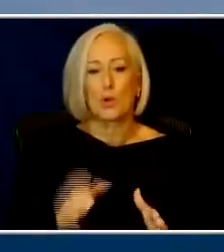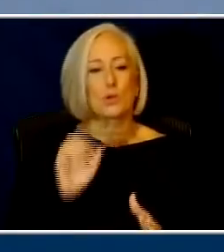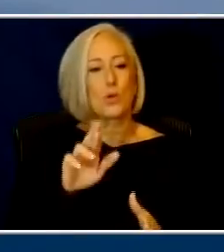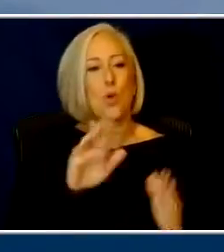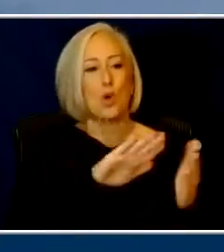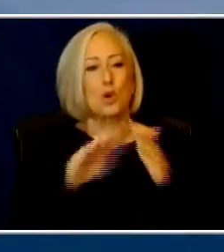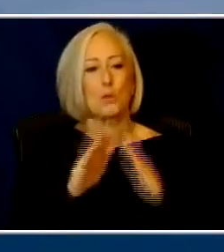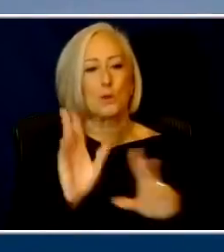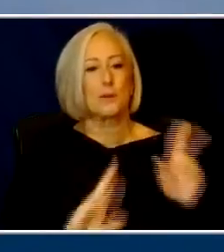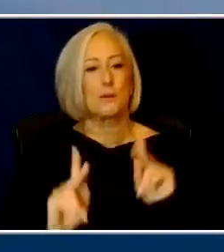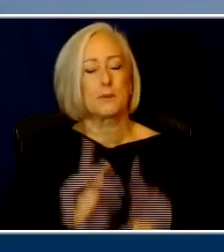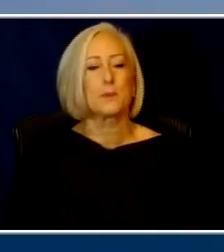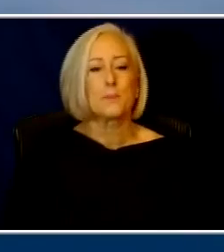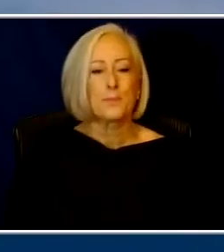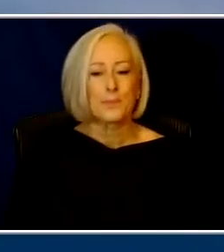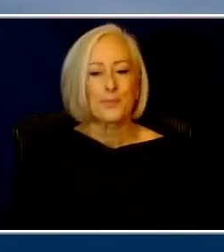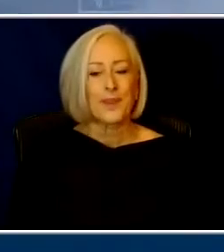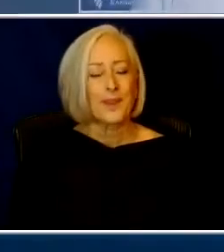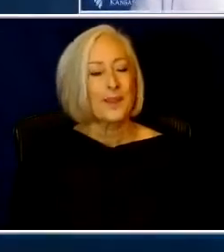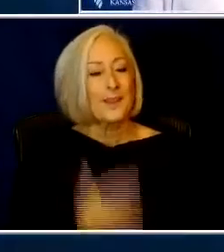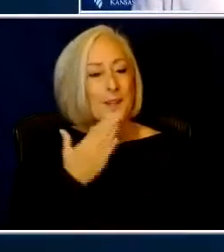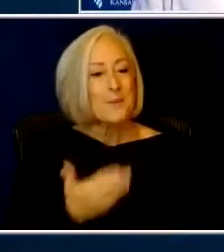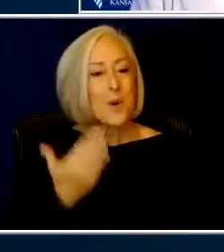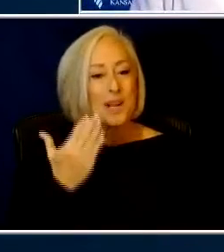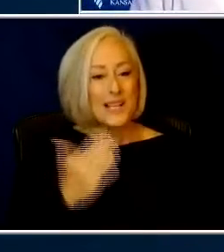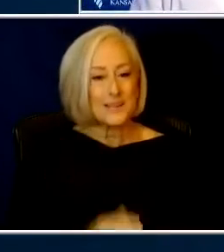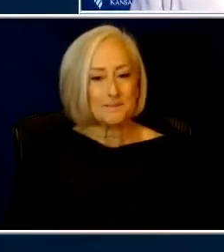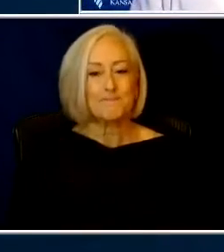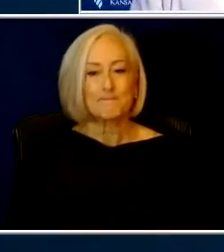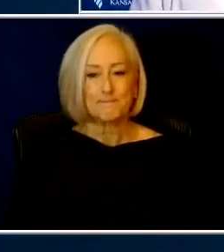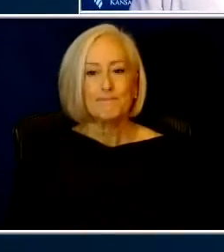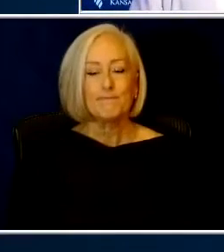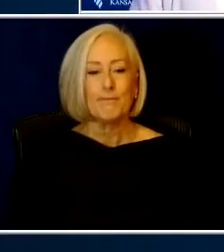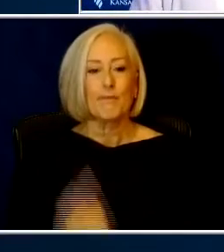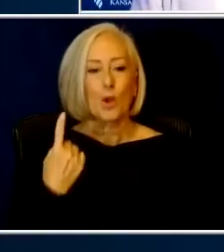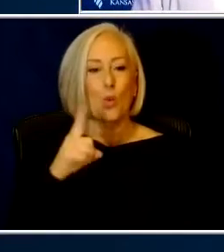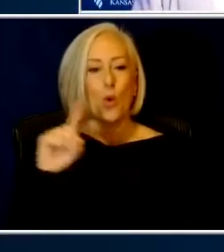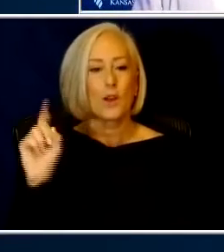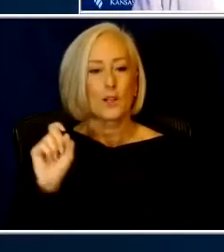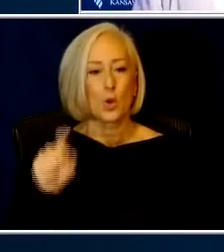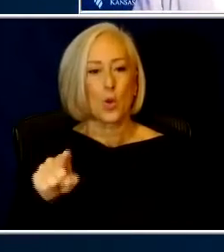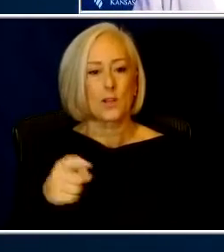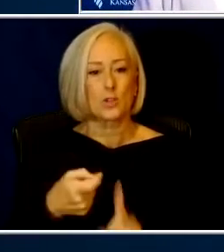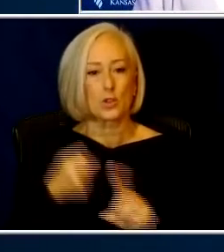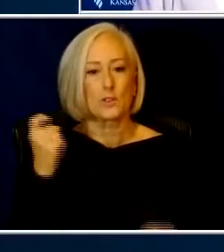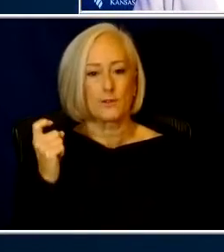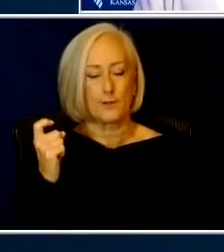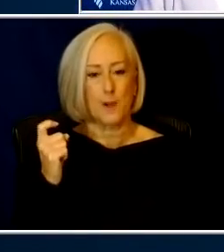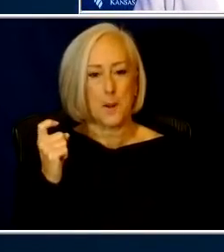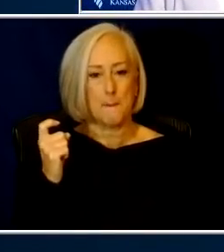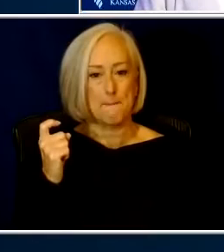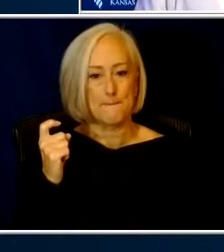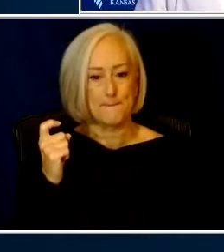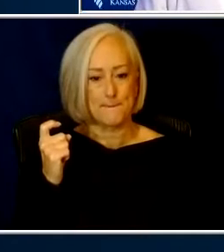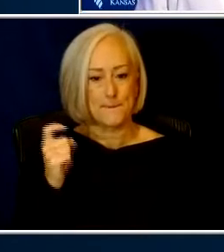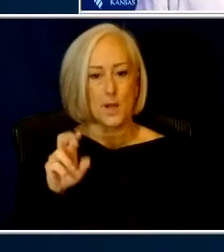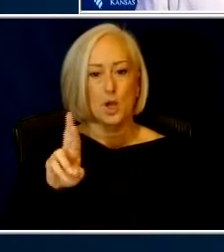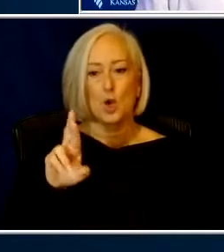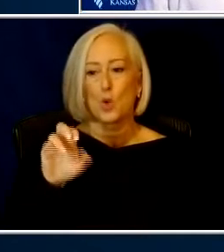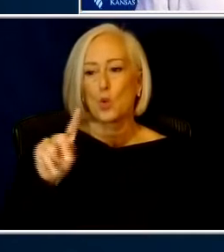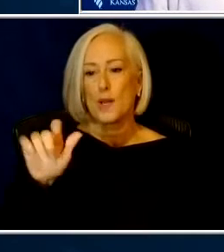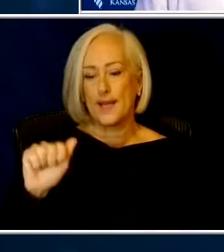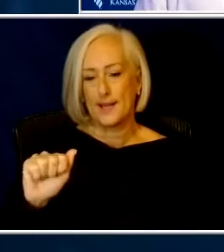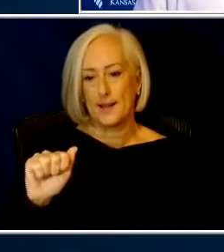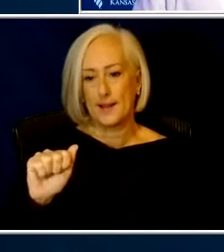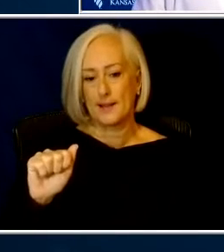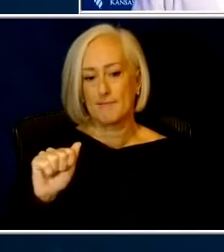Dr. Stites, good morning. Okay, so I do have a question from Rita. Rita says